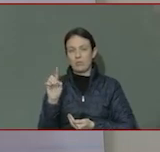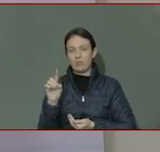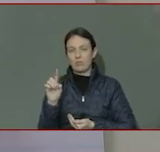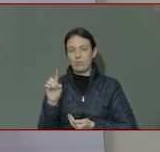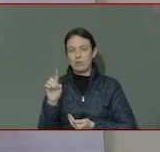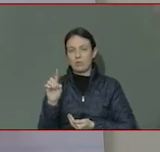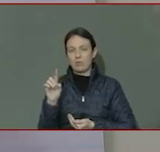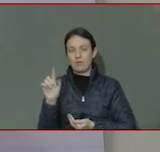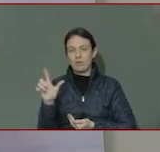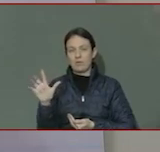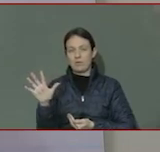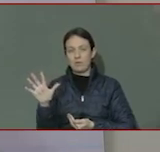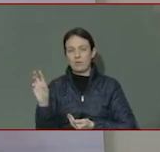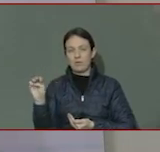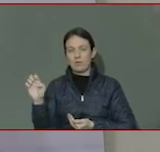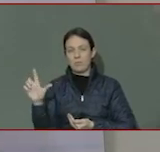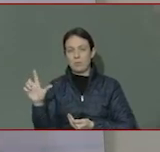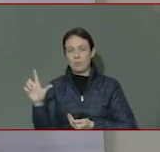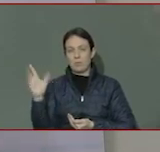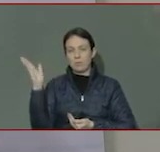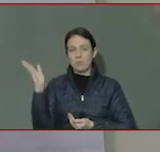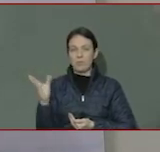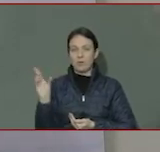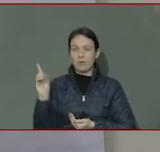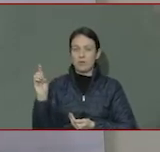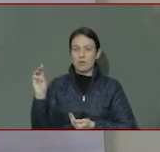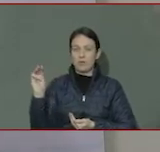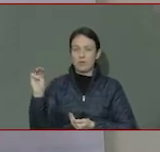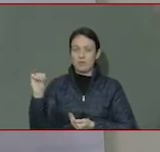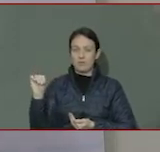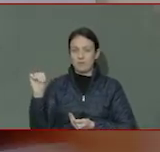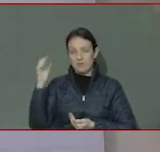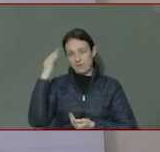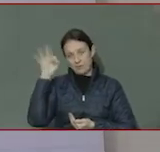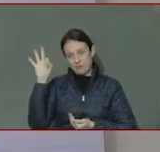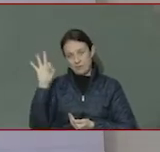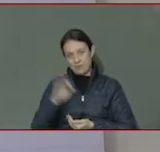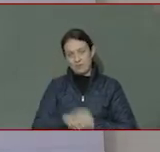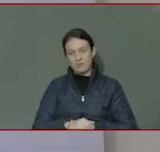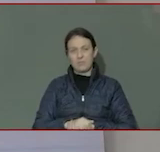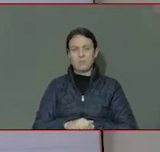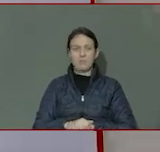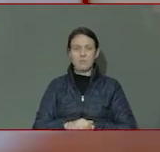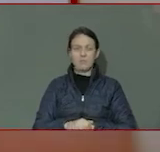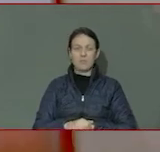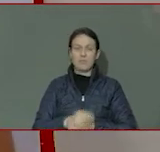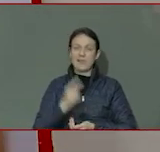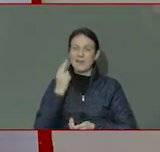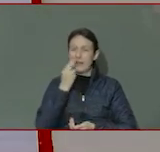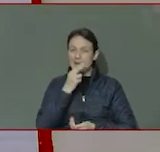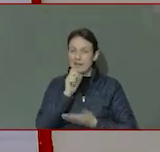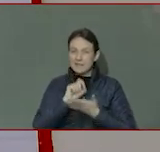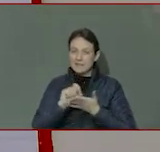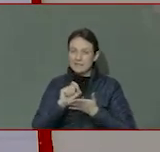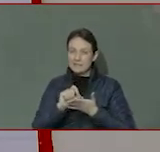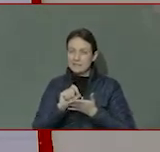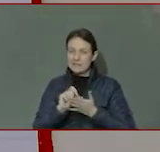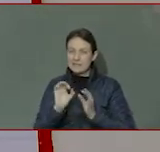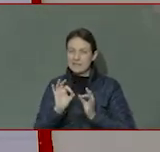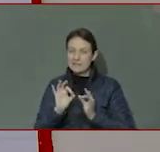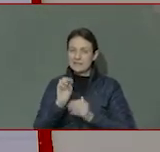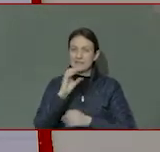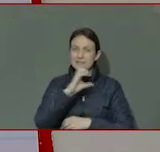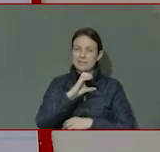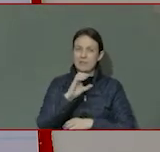0.0175 moles per decimeters cubed. Let me just get a sharper pencil. There we go. So what is this